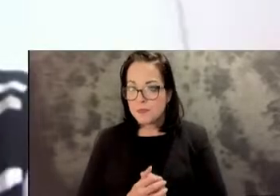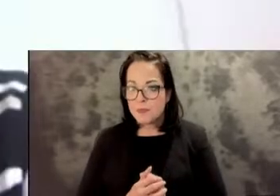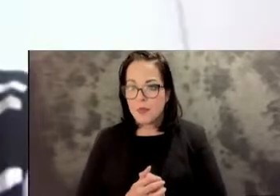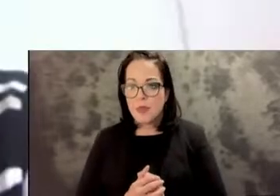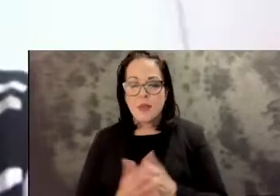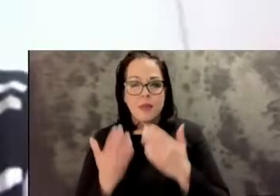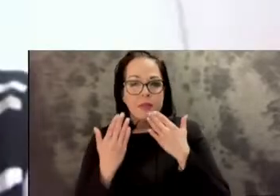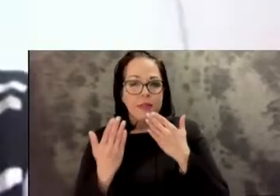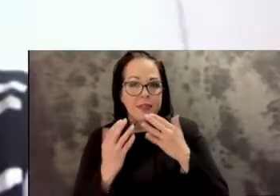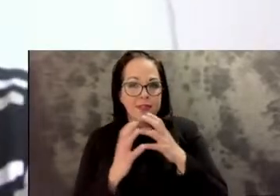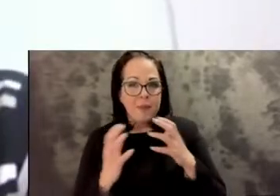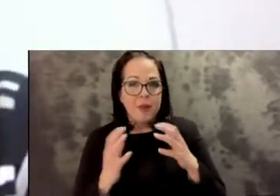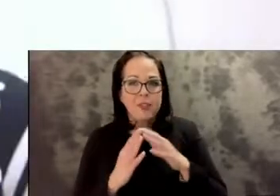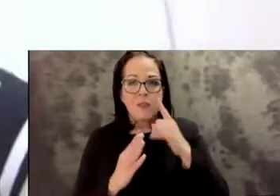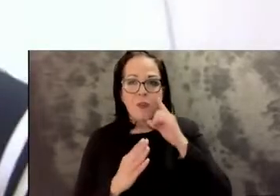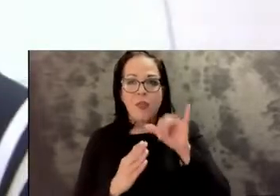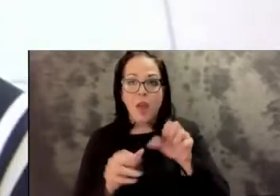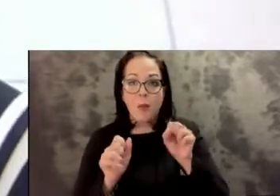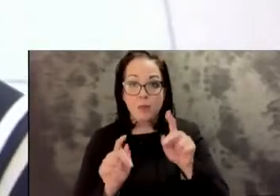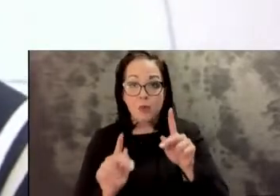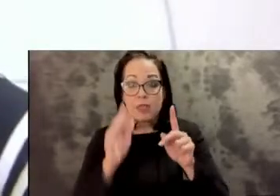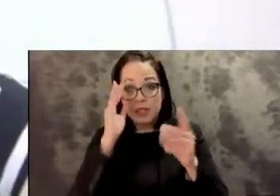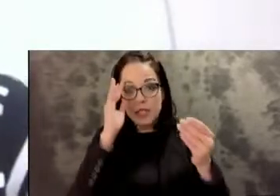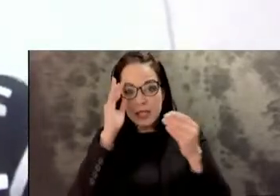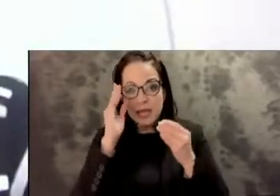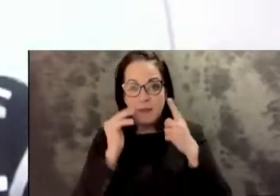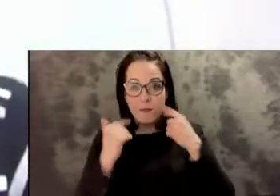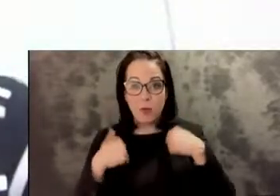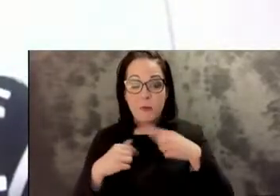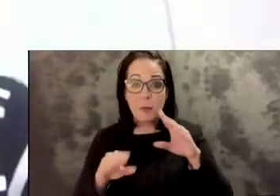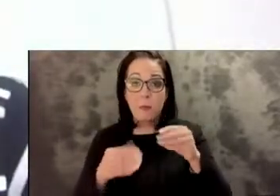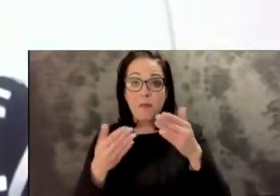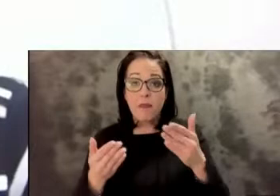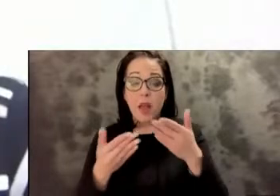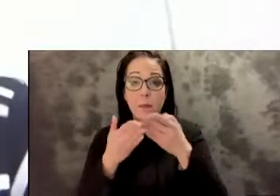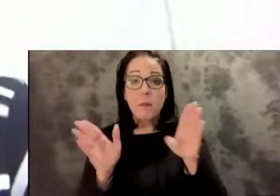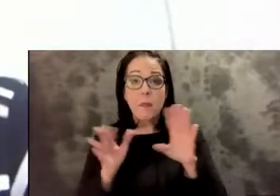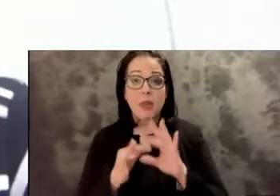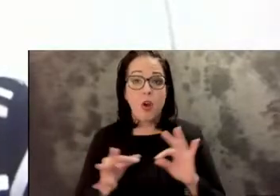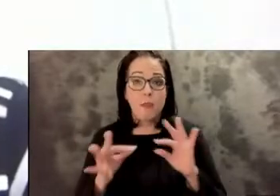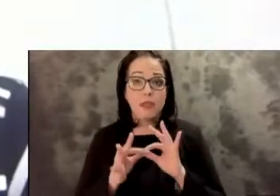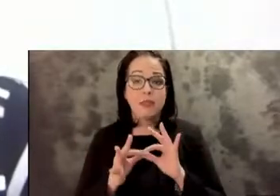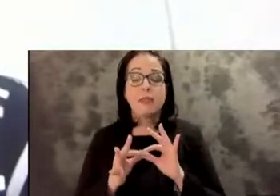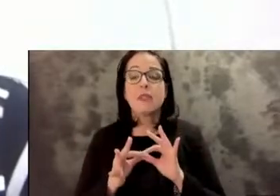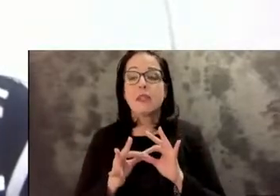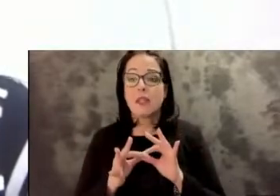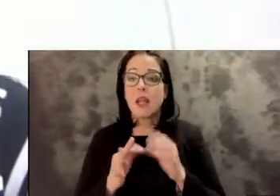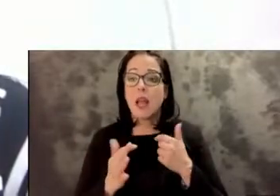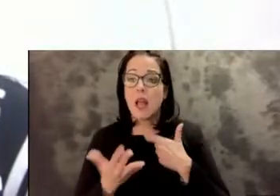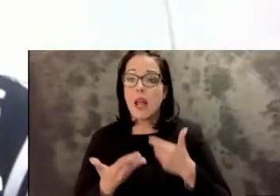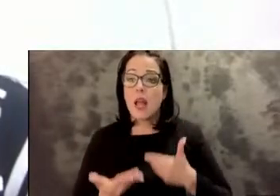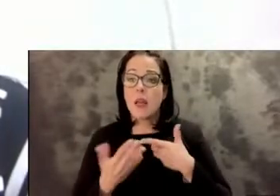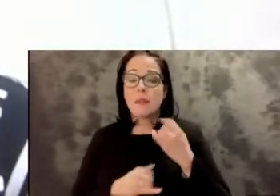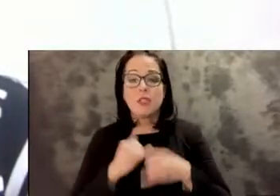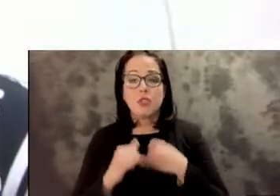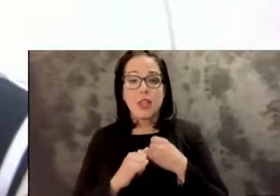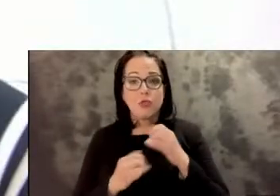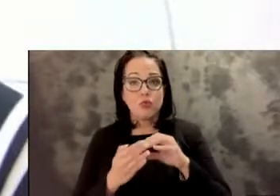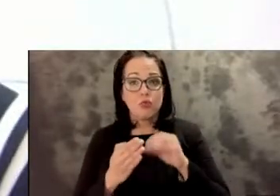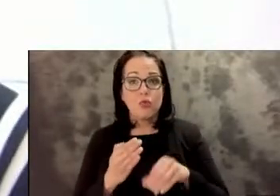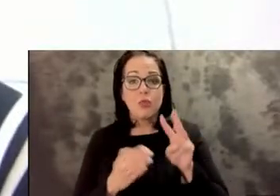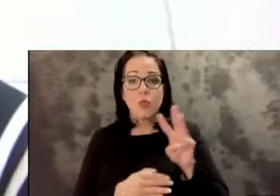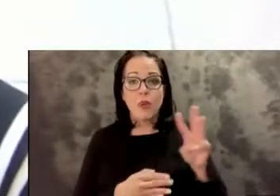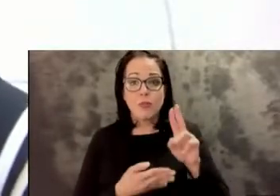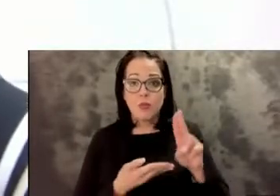Thank you very much for the opportunity given to me to provide public comment. I'm an international graduate student at Western